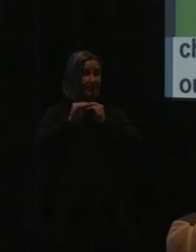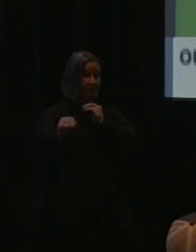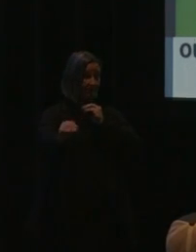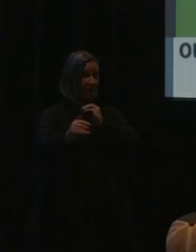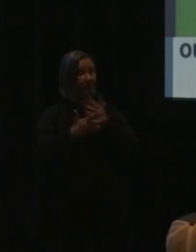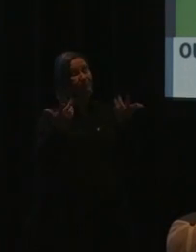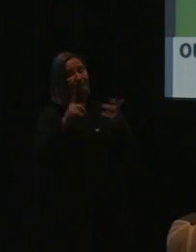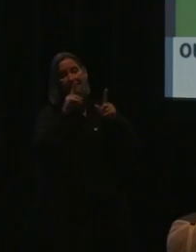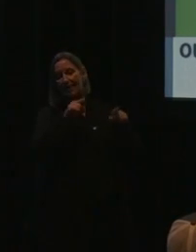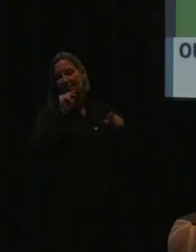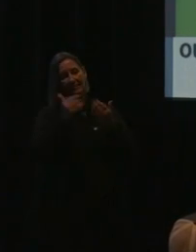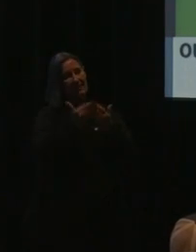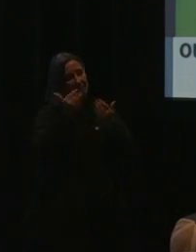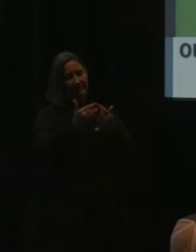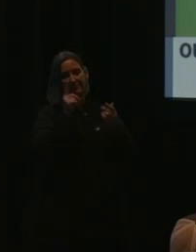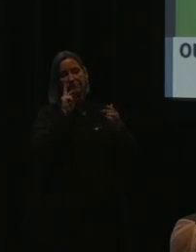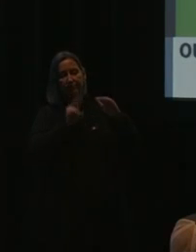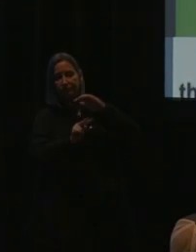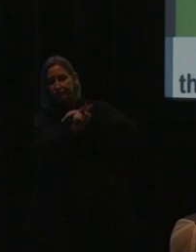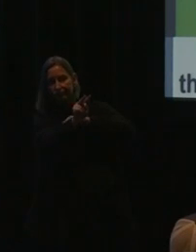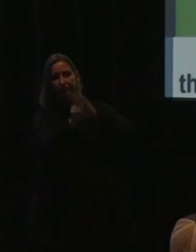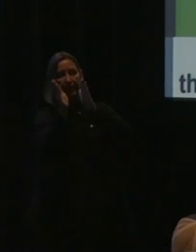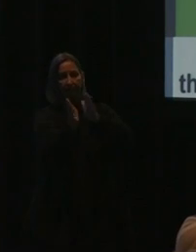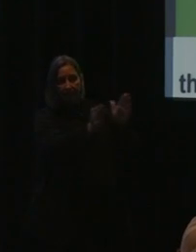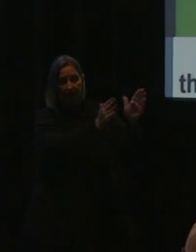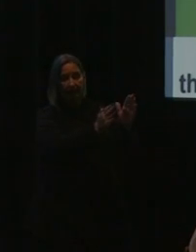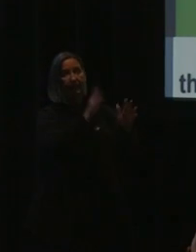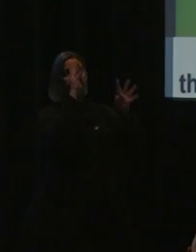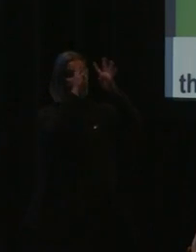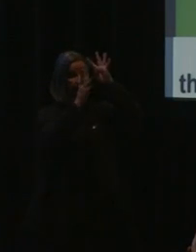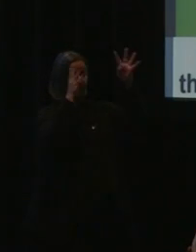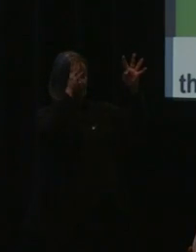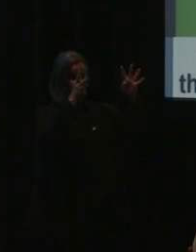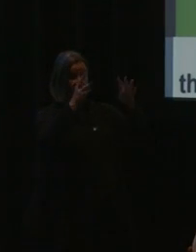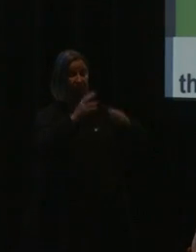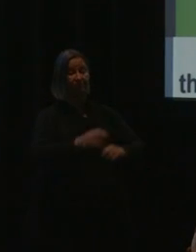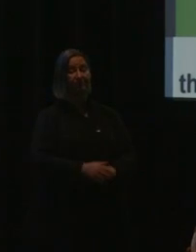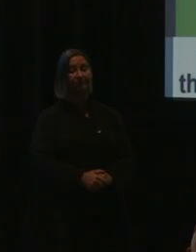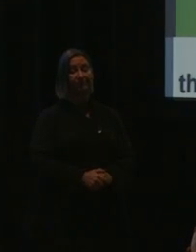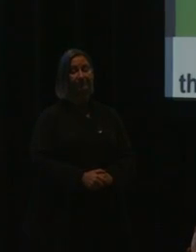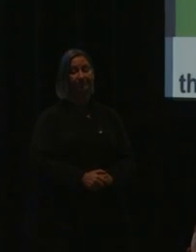questions aren't simple. They'll require foresight, planning, and innovation.